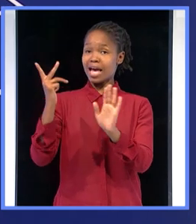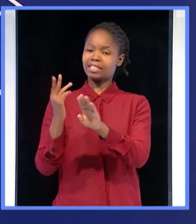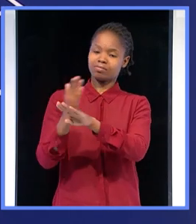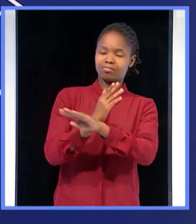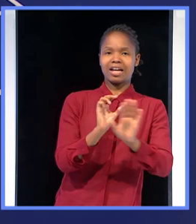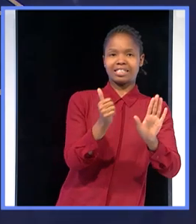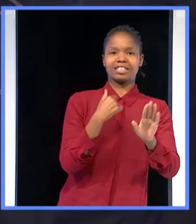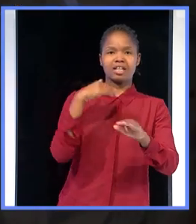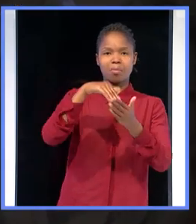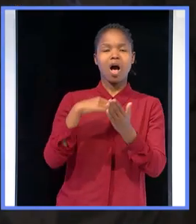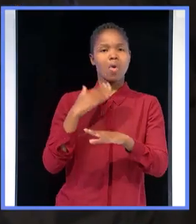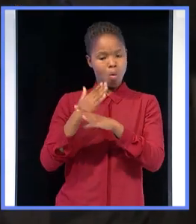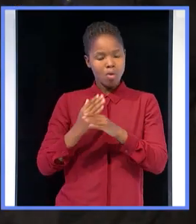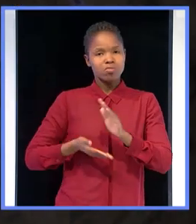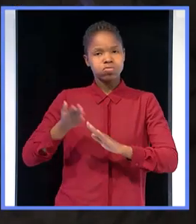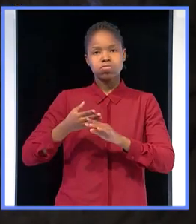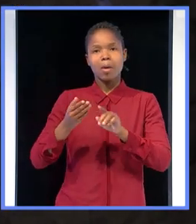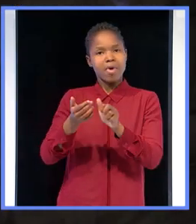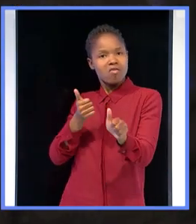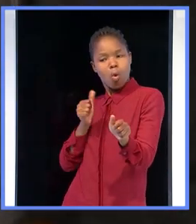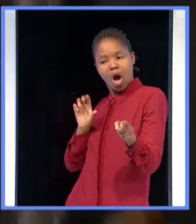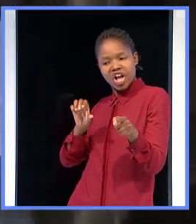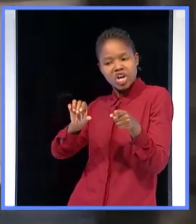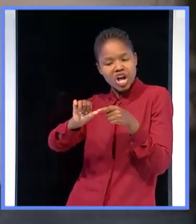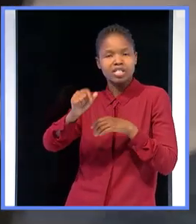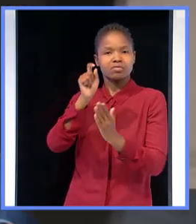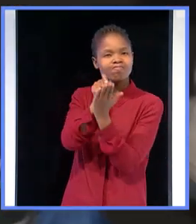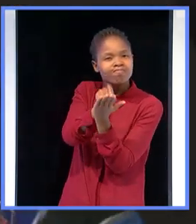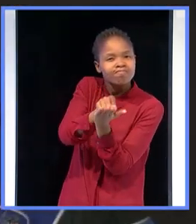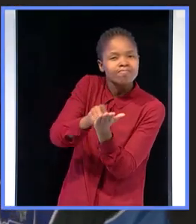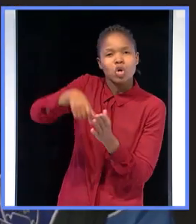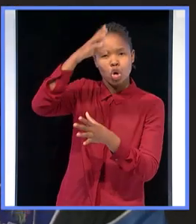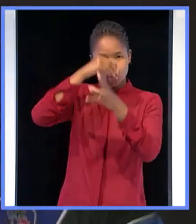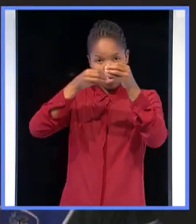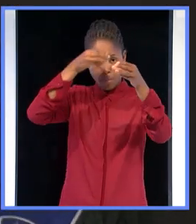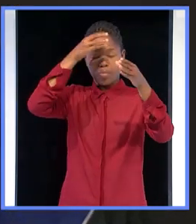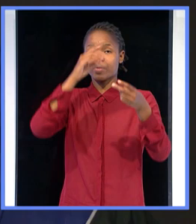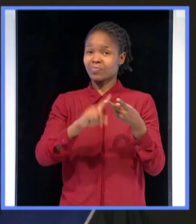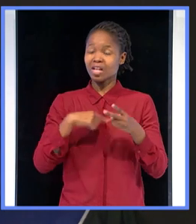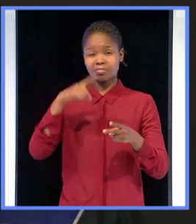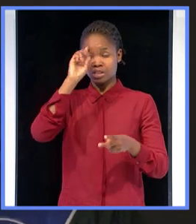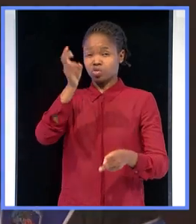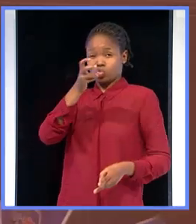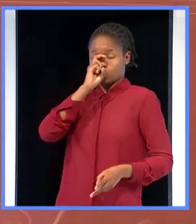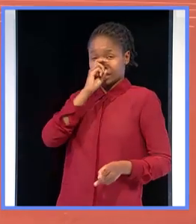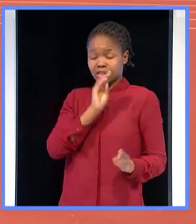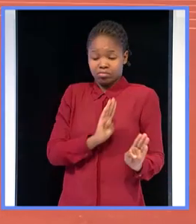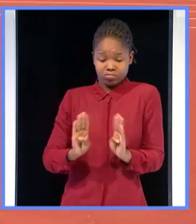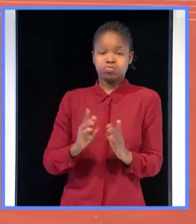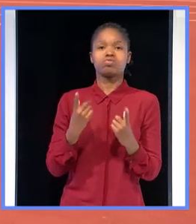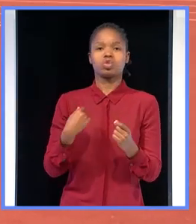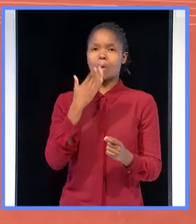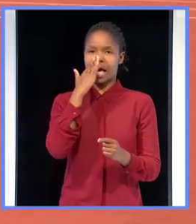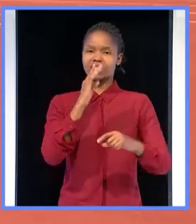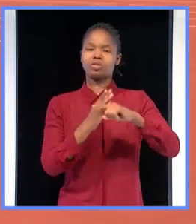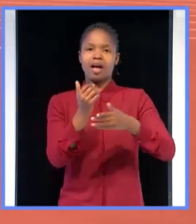I'm actually working, so I can fill in the gap that I lose. And also with this discipline attitude, I